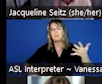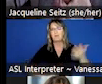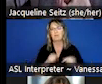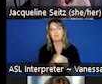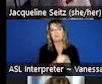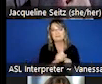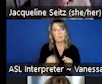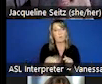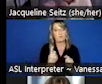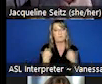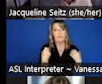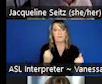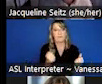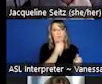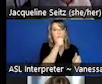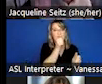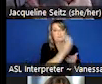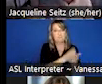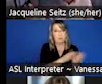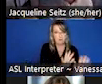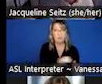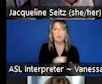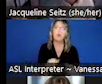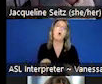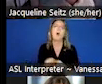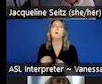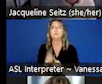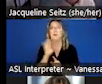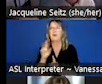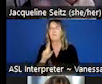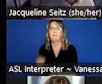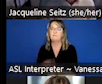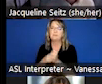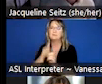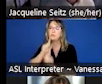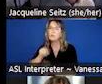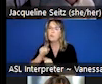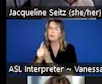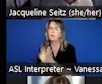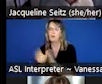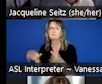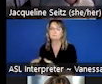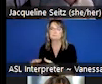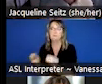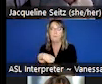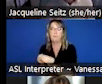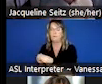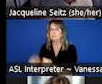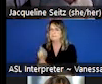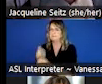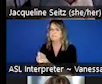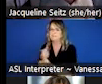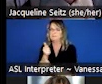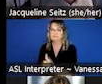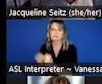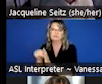law landscape. And then there will also be a similar landscape of mandated reporting laws, which are much more state specific. So I don't have a slide on that.